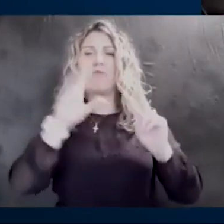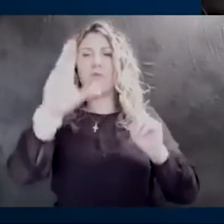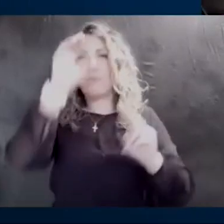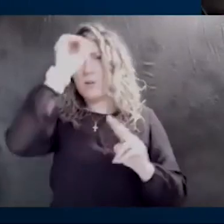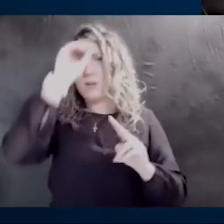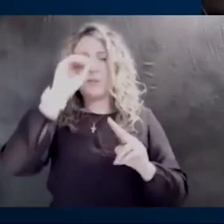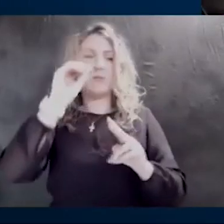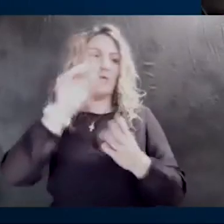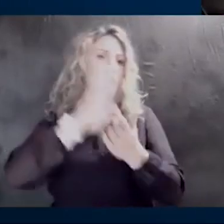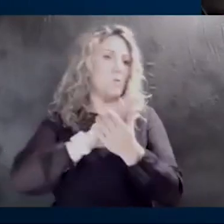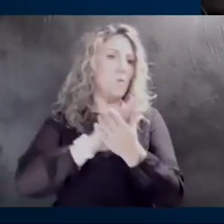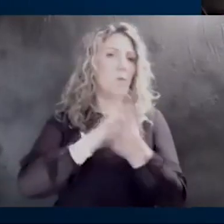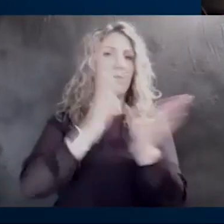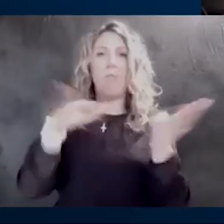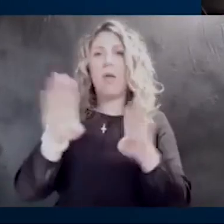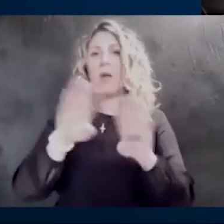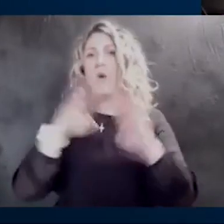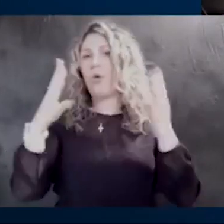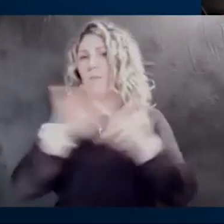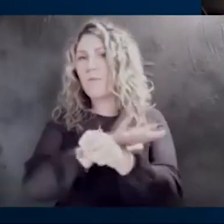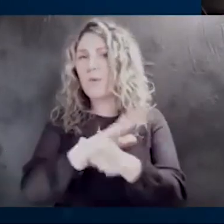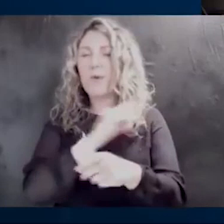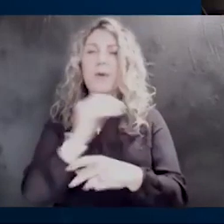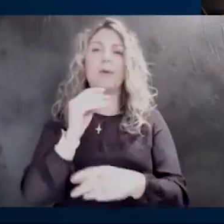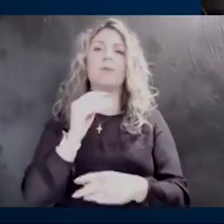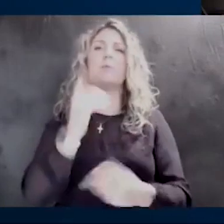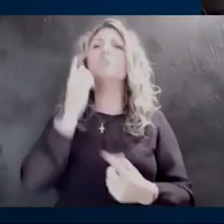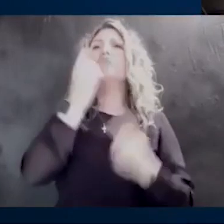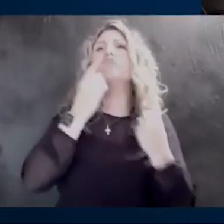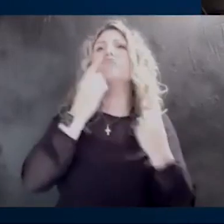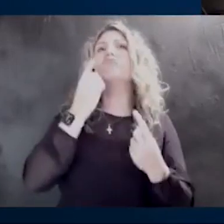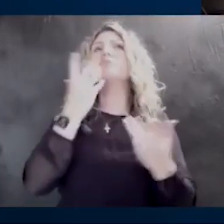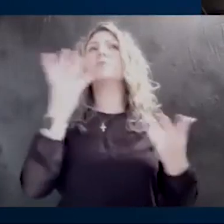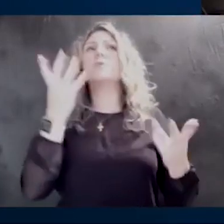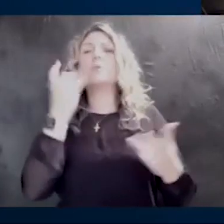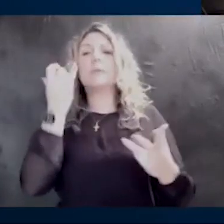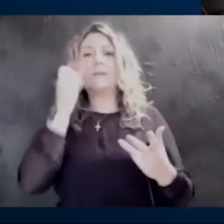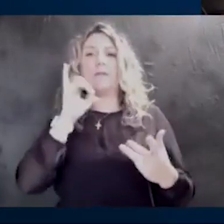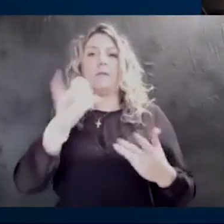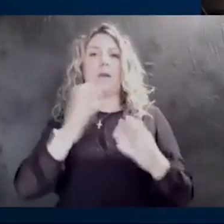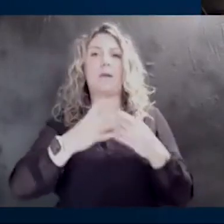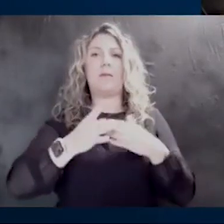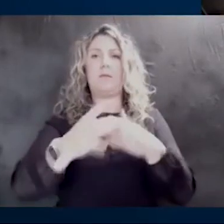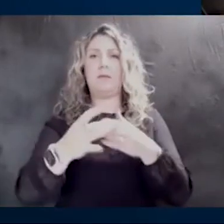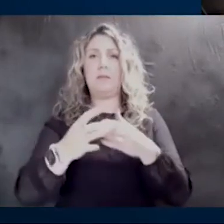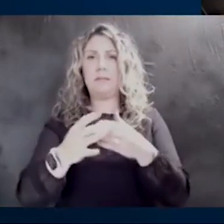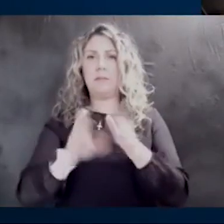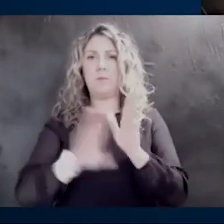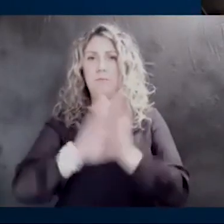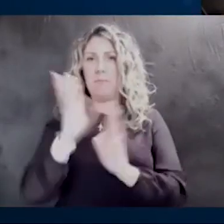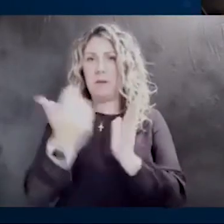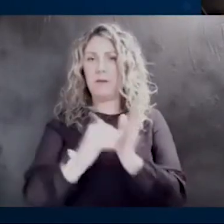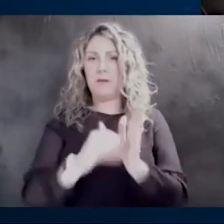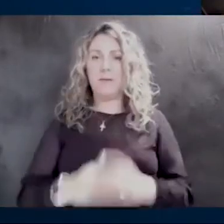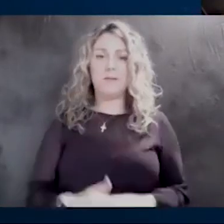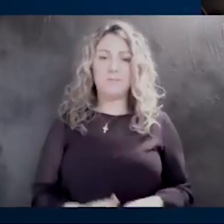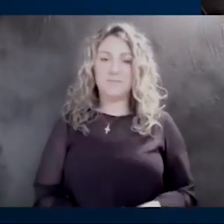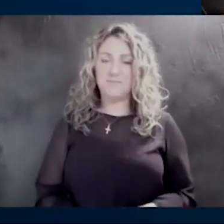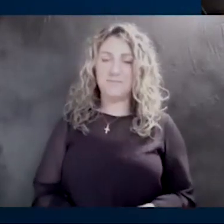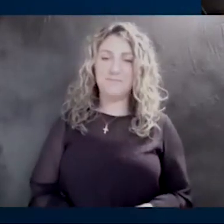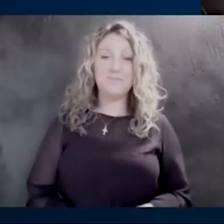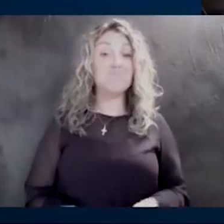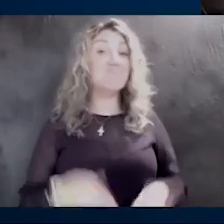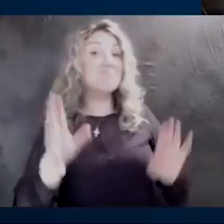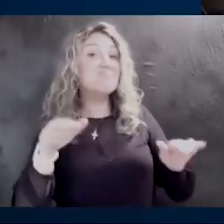planning and reopening, and wondering if that will then lead to another spike? All right, guys, what do you think?